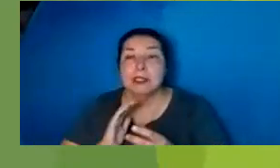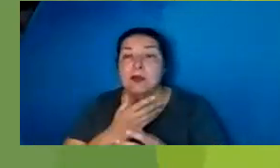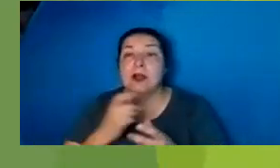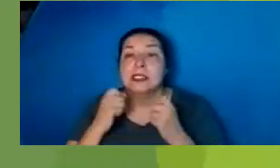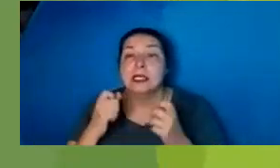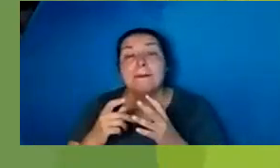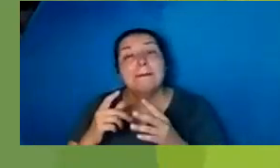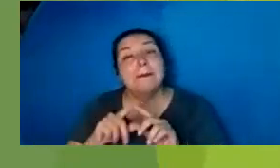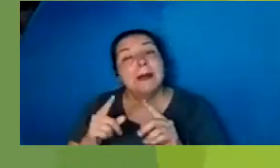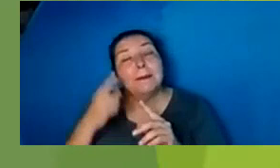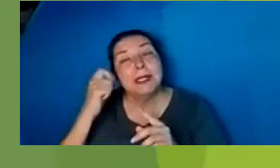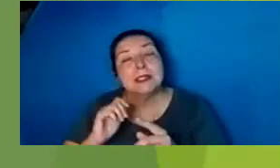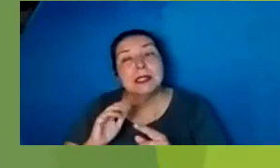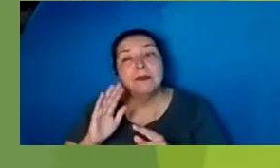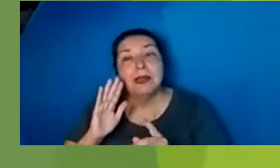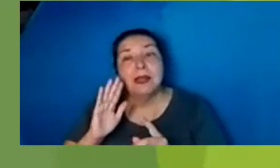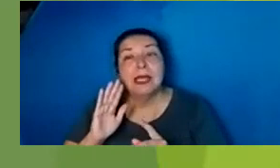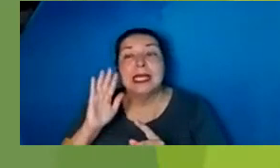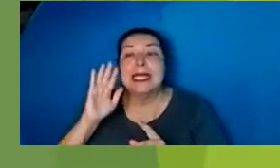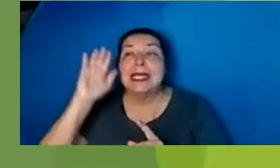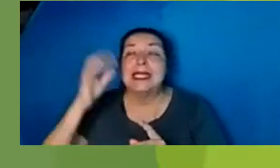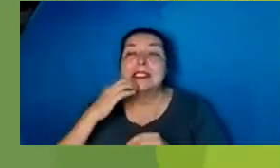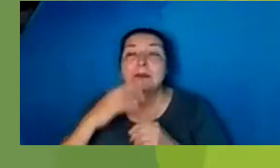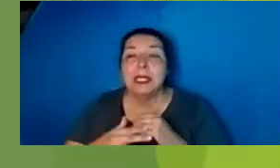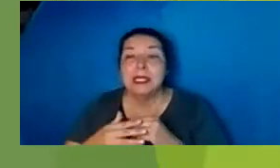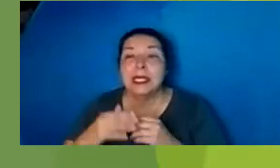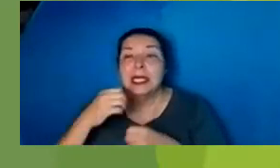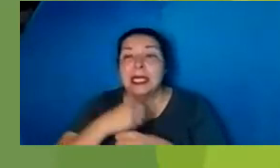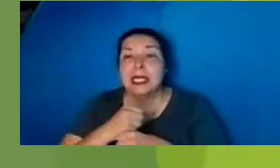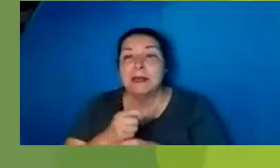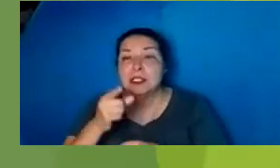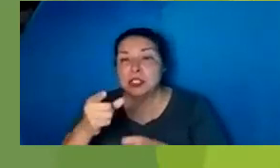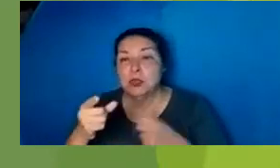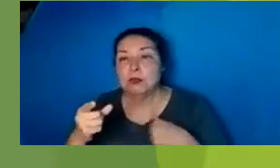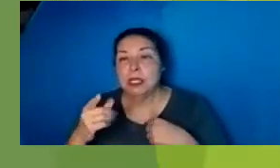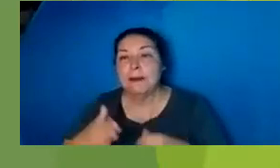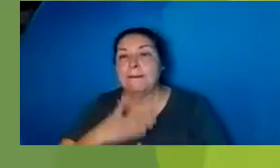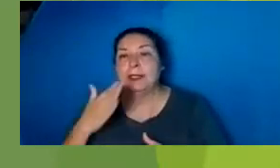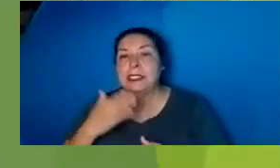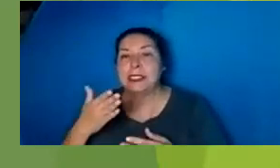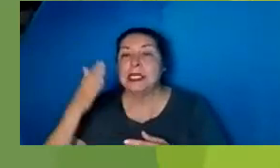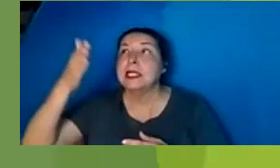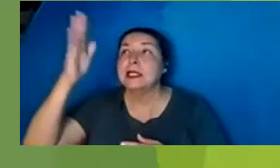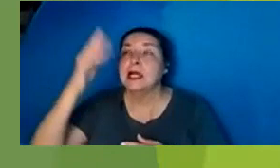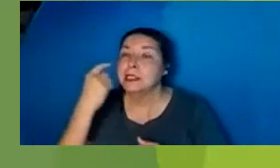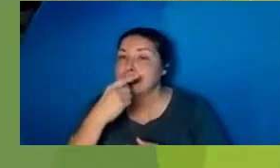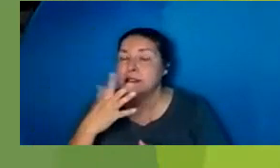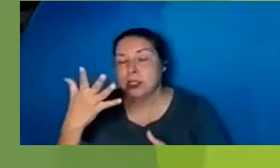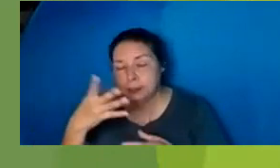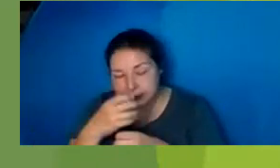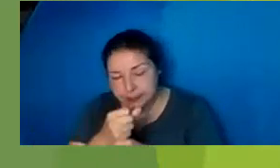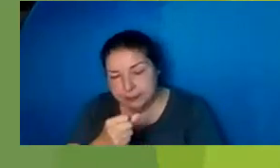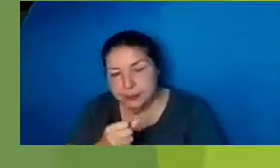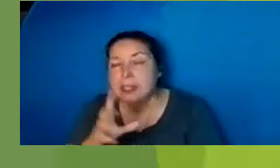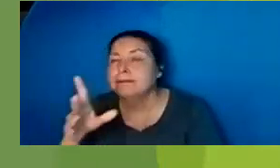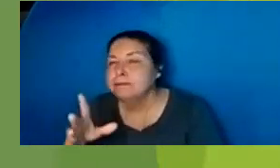father to be pleased with you and me. Let me make one more illustration to sum all of this up. Suppose your